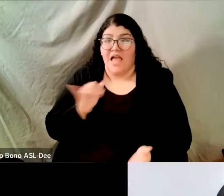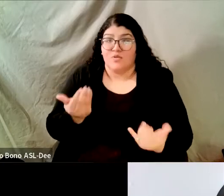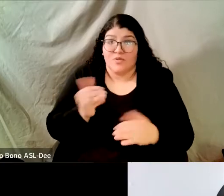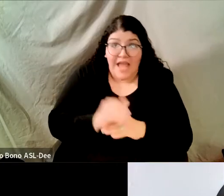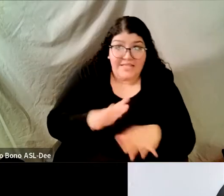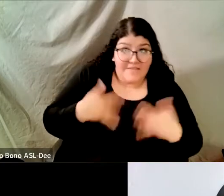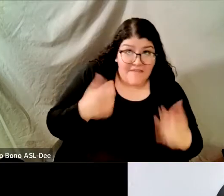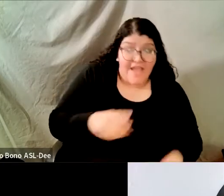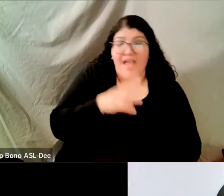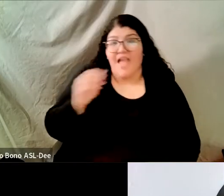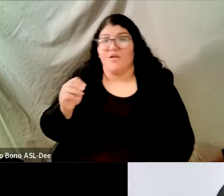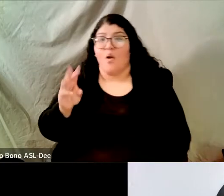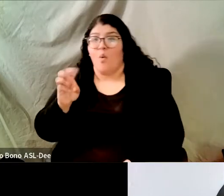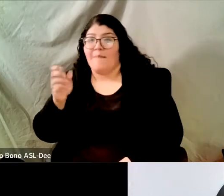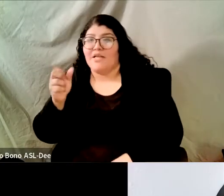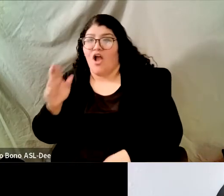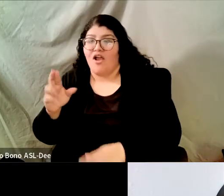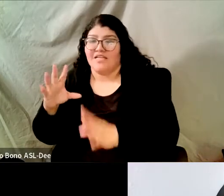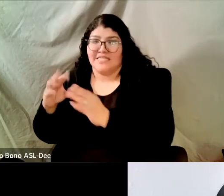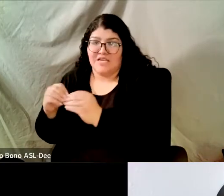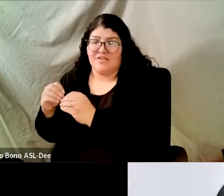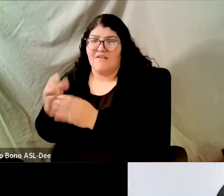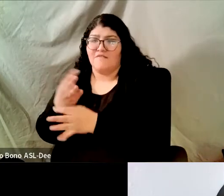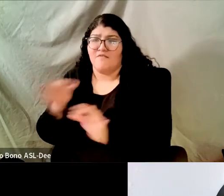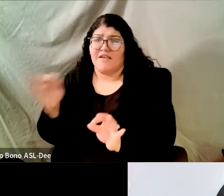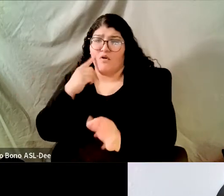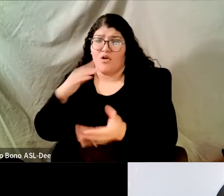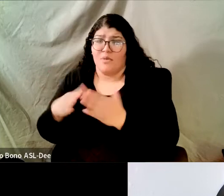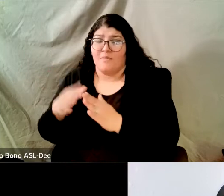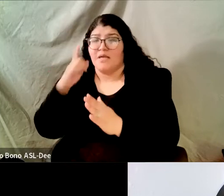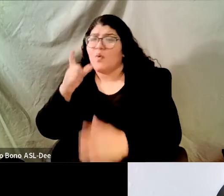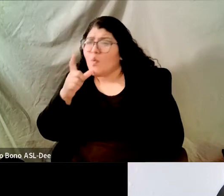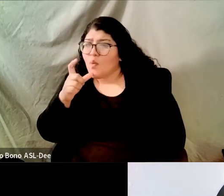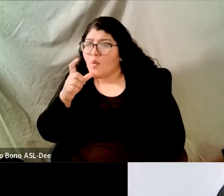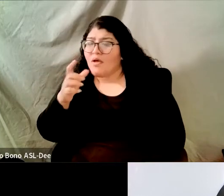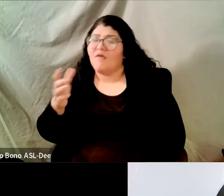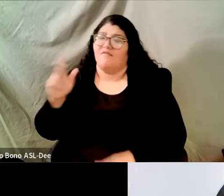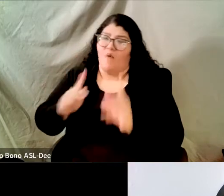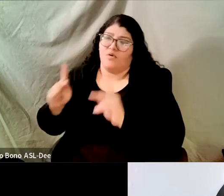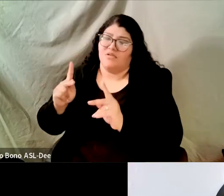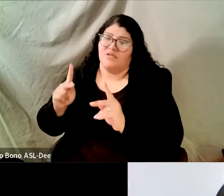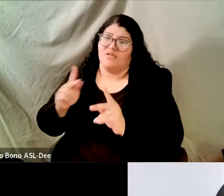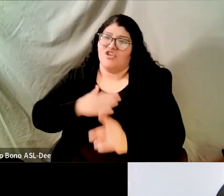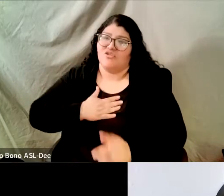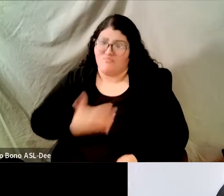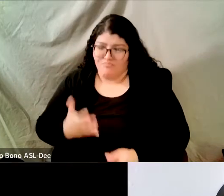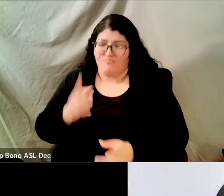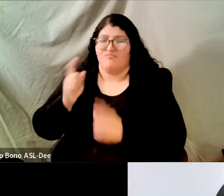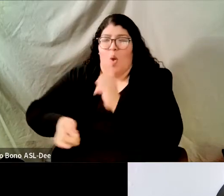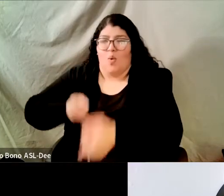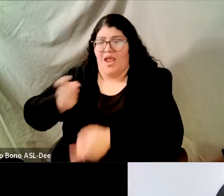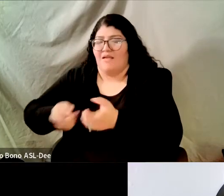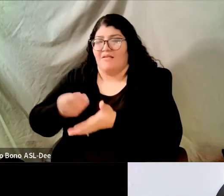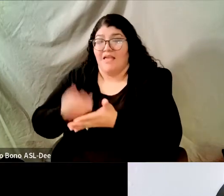series free of charge to the community because of the generous support of folks like you. If that is something you would like to do, please visit